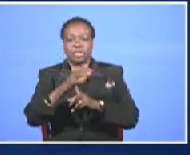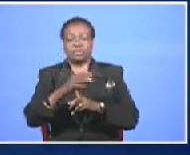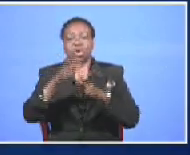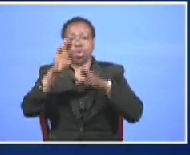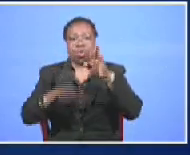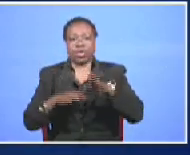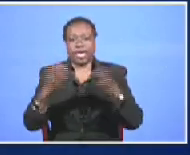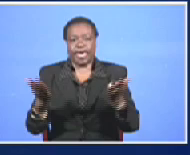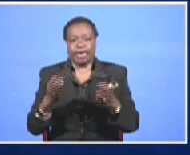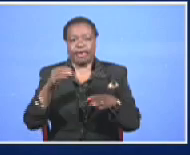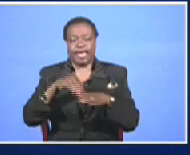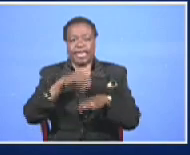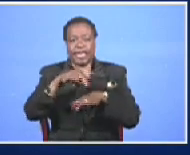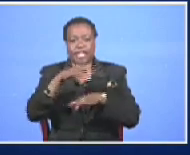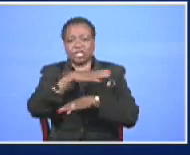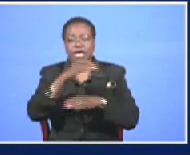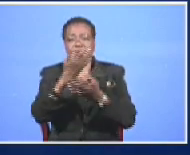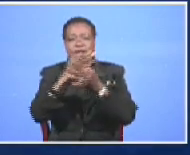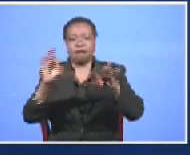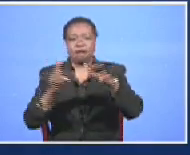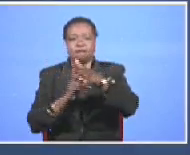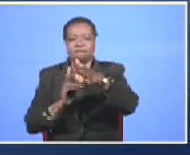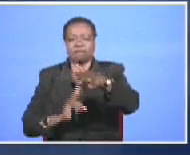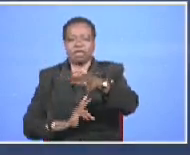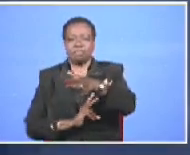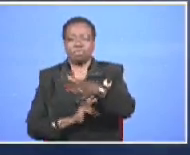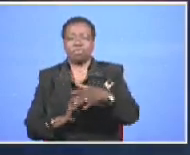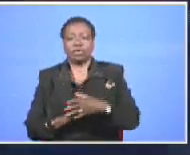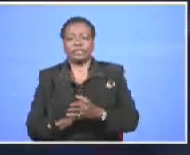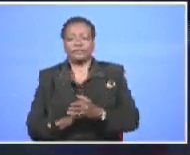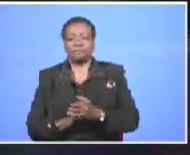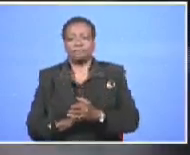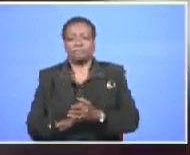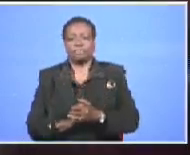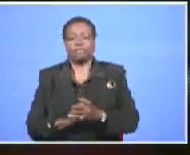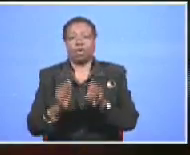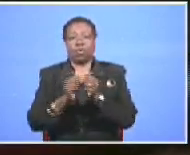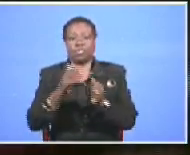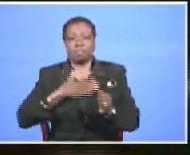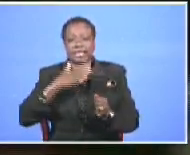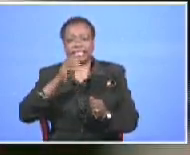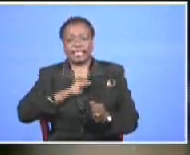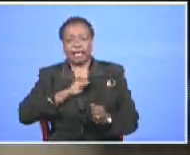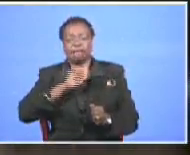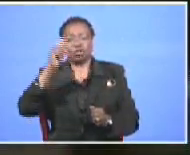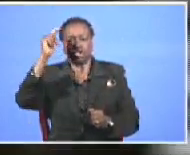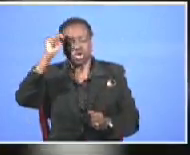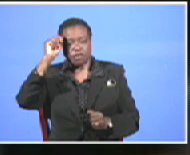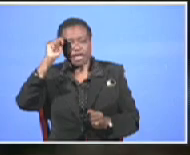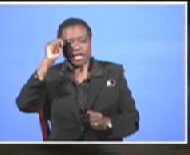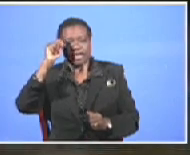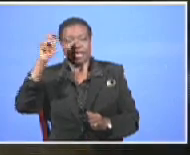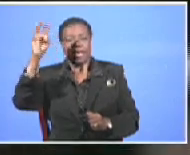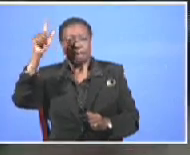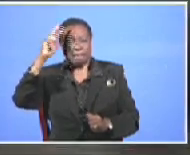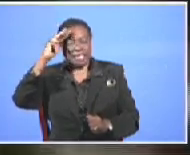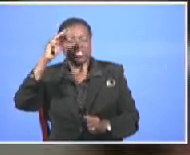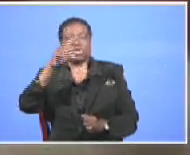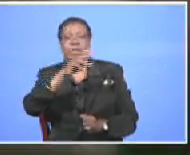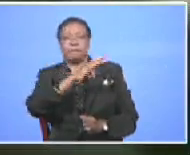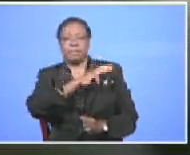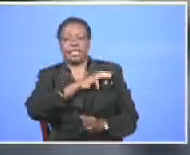that's very plausible. With myself, Toriano, Rashid, Misha Major have a lot of